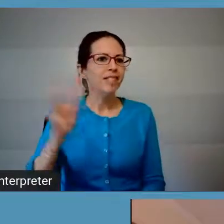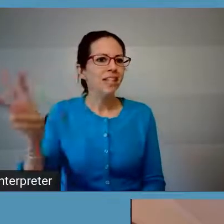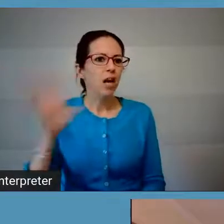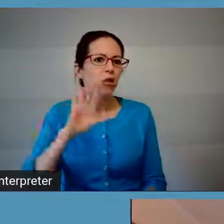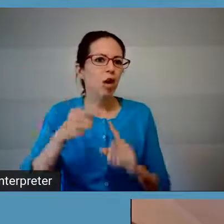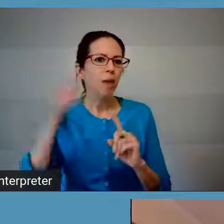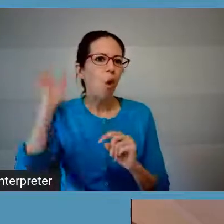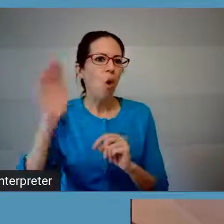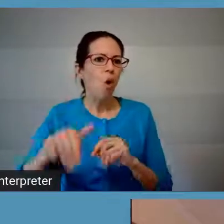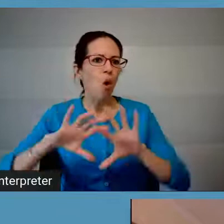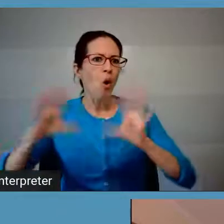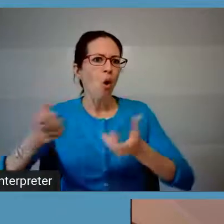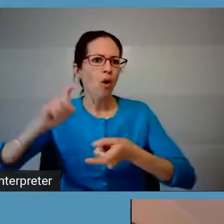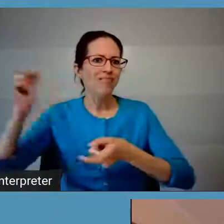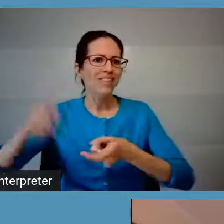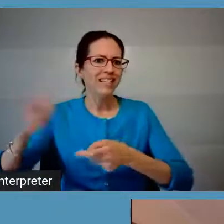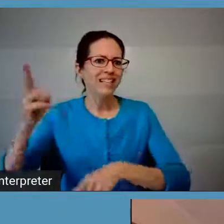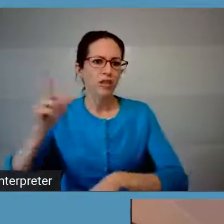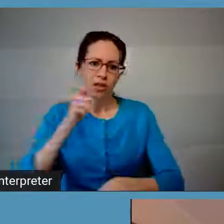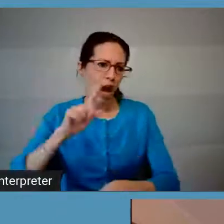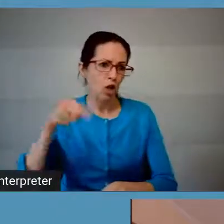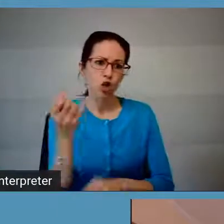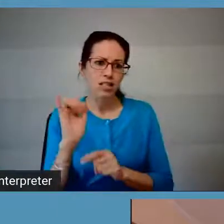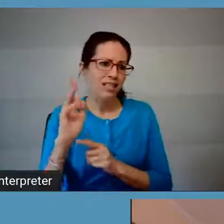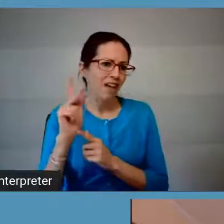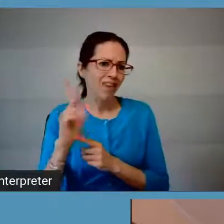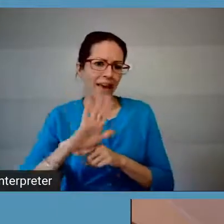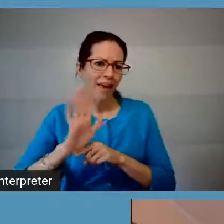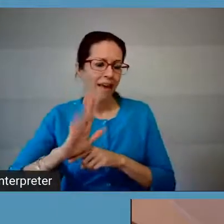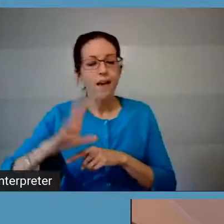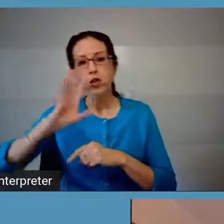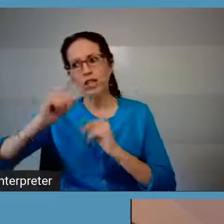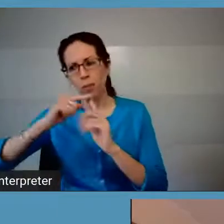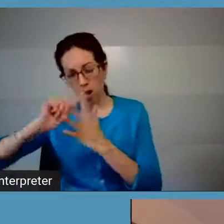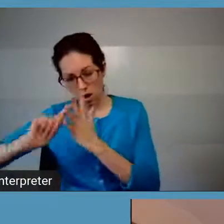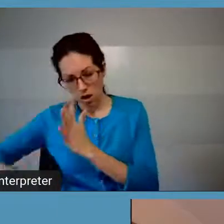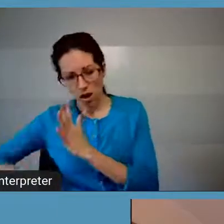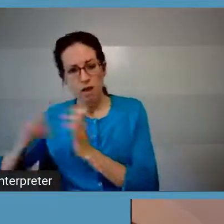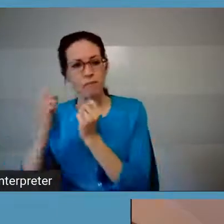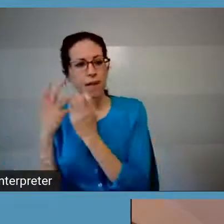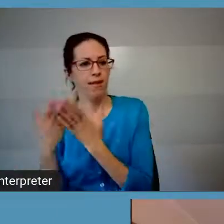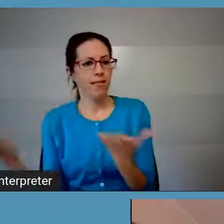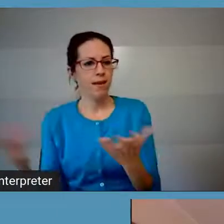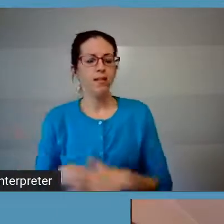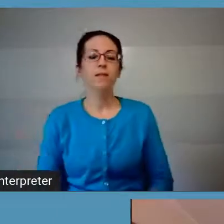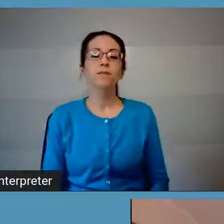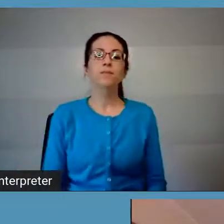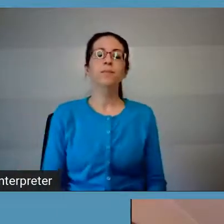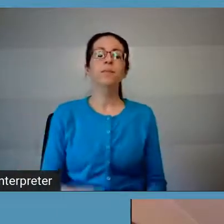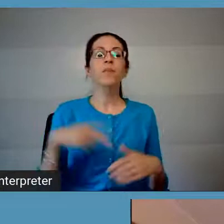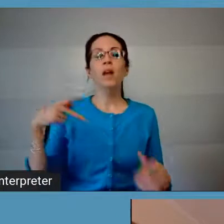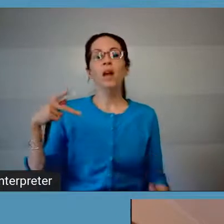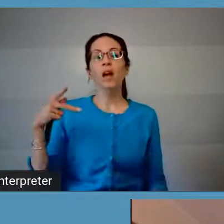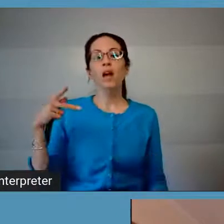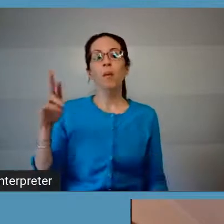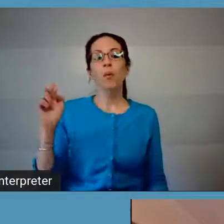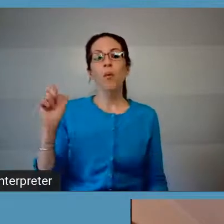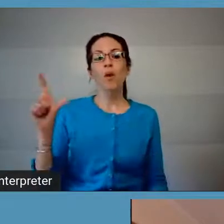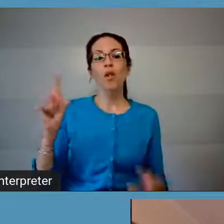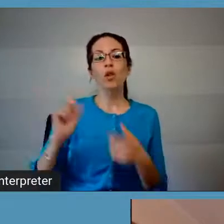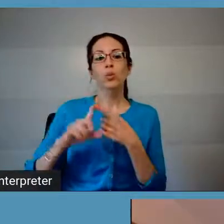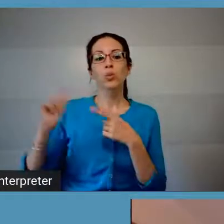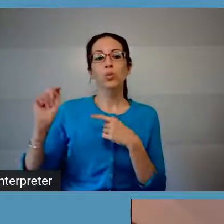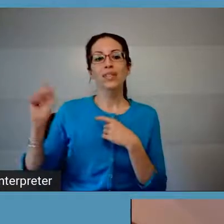history, not just the Kennedy assassination. It talks about all kinds of things. The Portal to Texas History had an